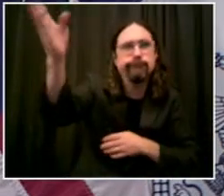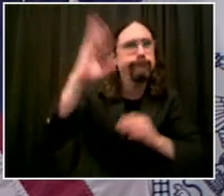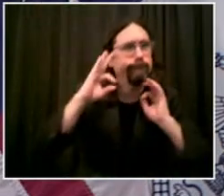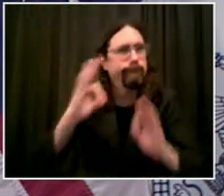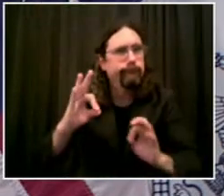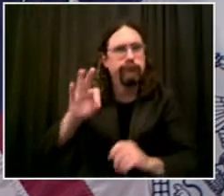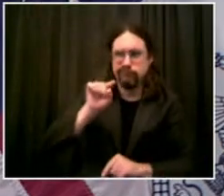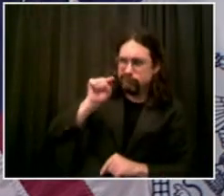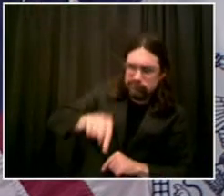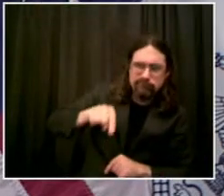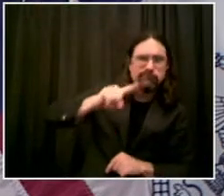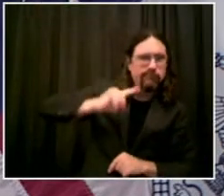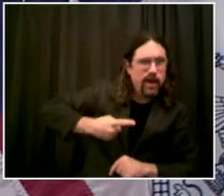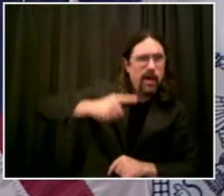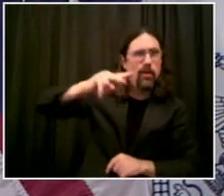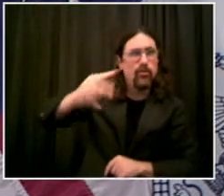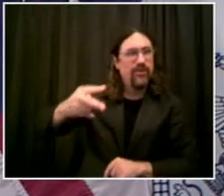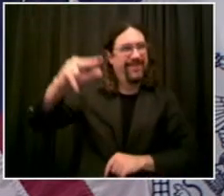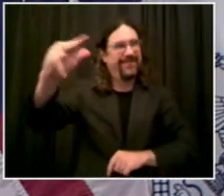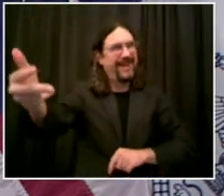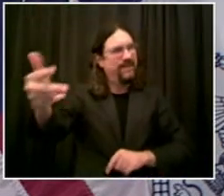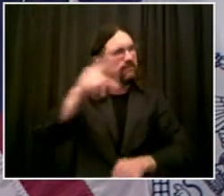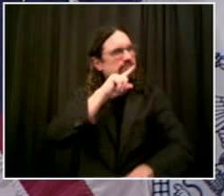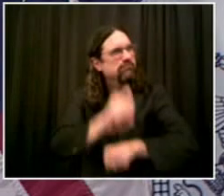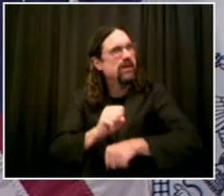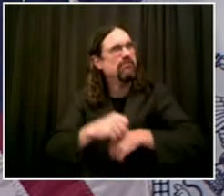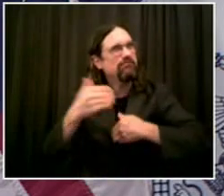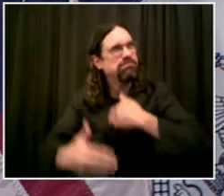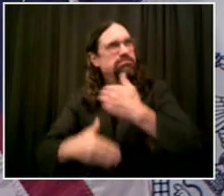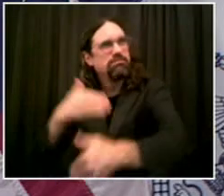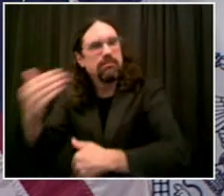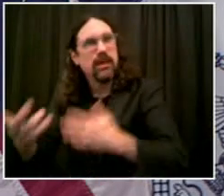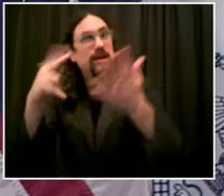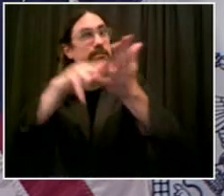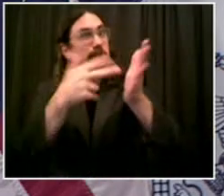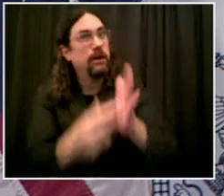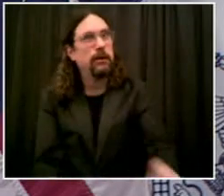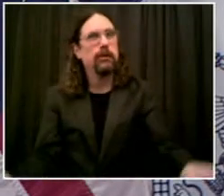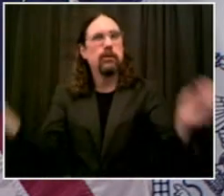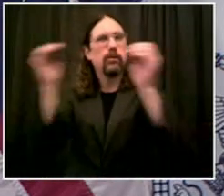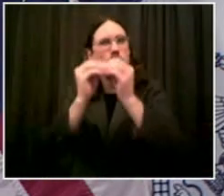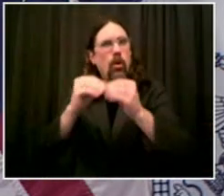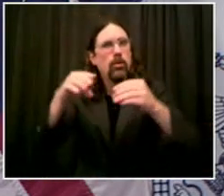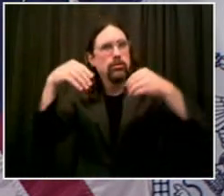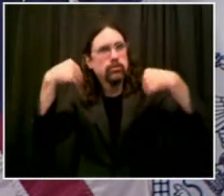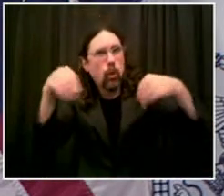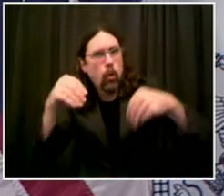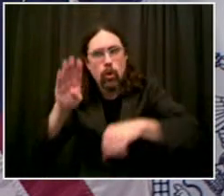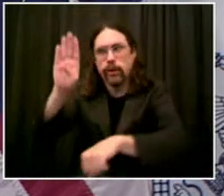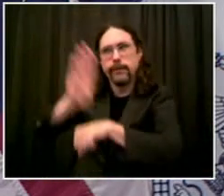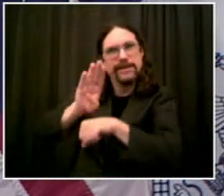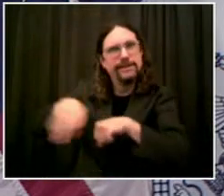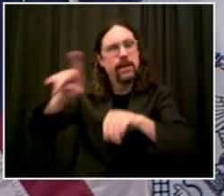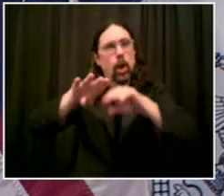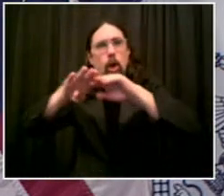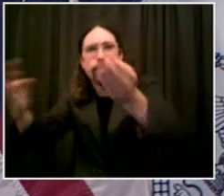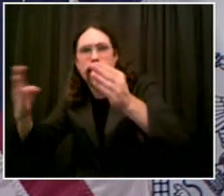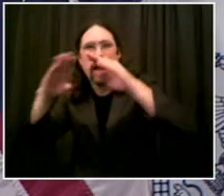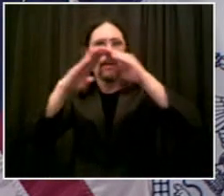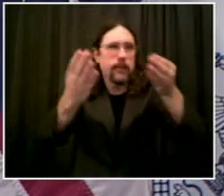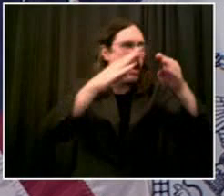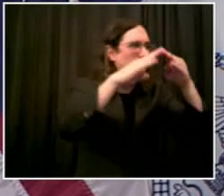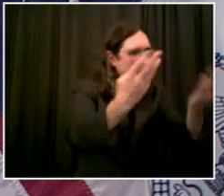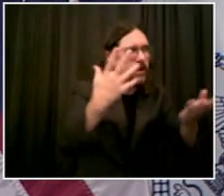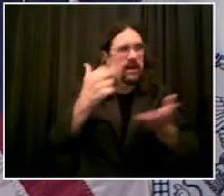It's important for the future of the city. But phase three is going to have some particularly important meaning for our young people. And